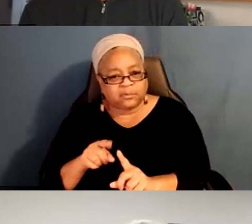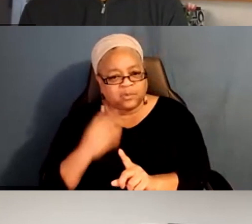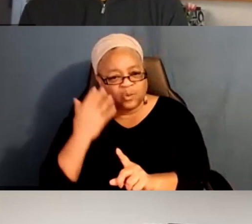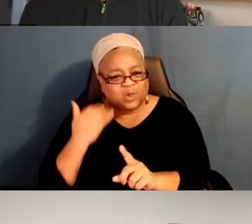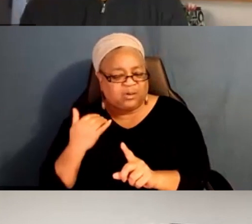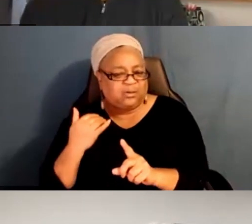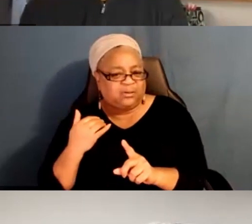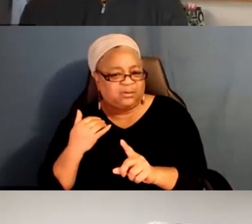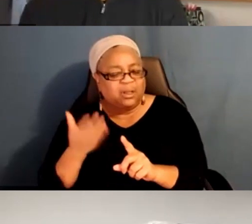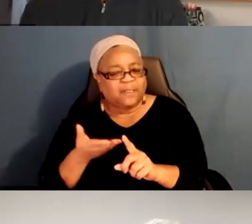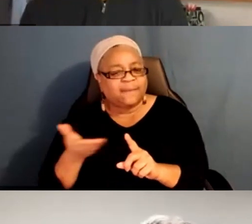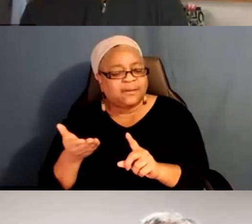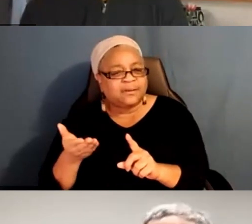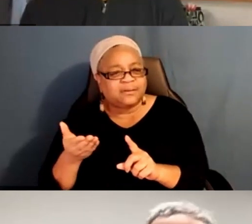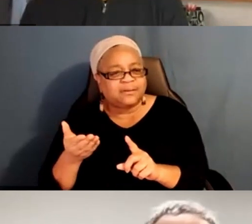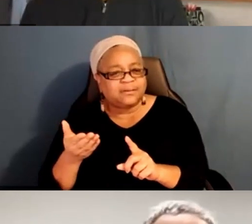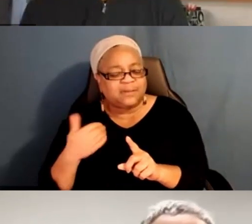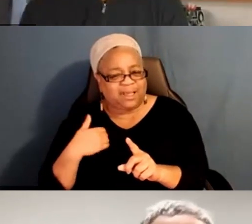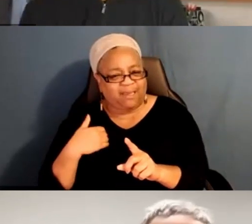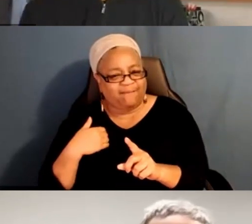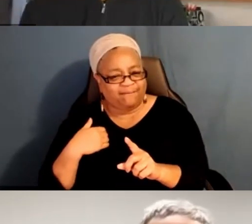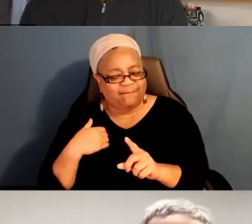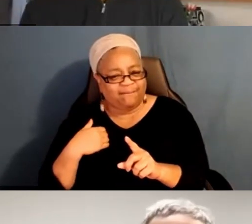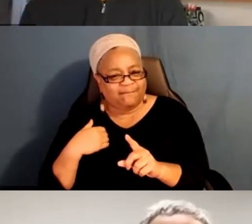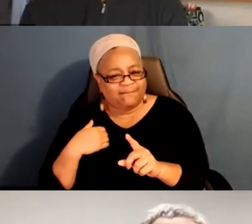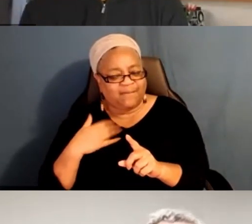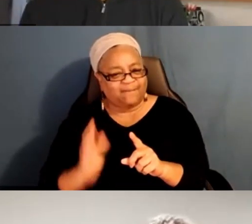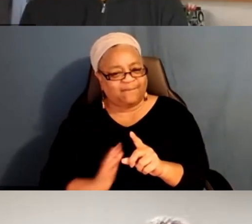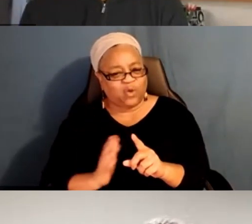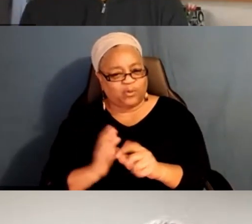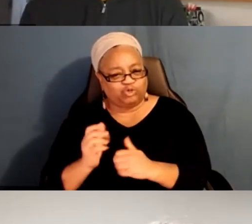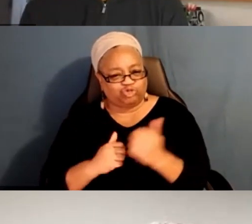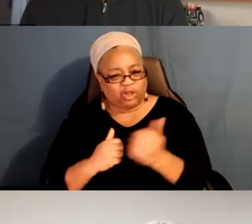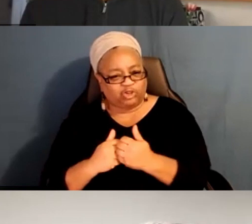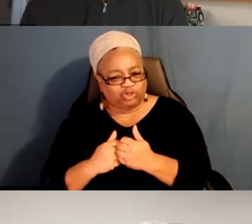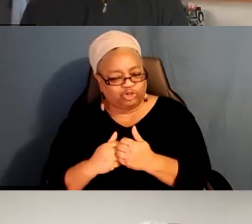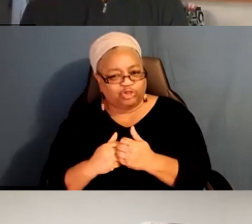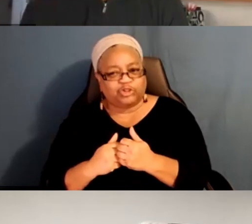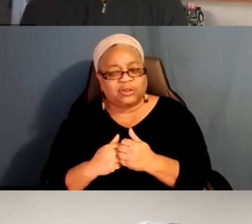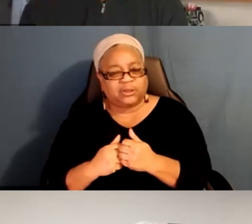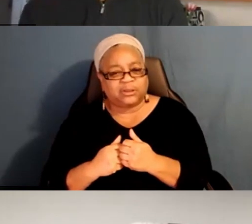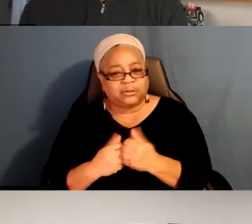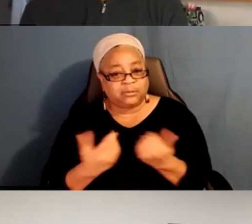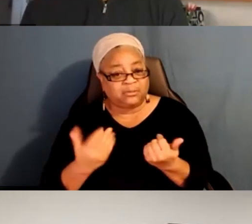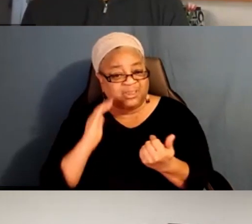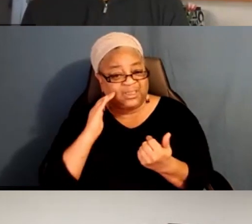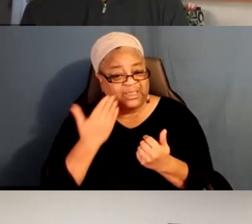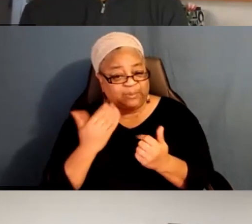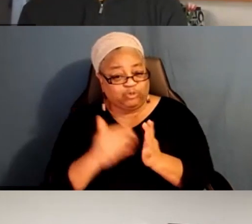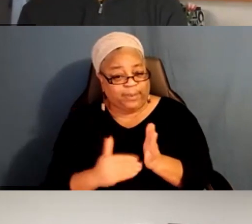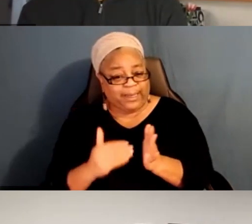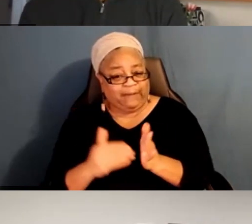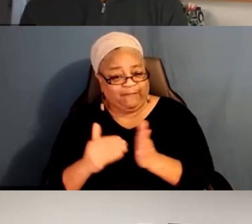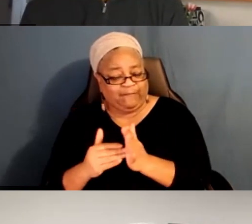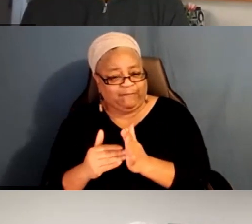that that have a formal structure that seems repetitive